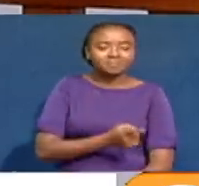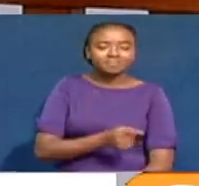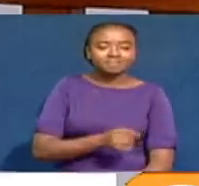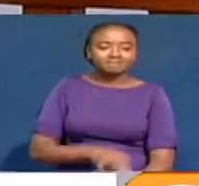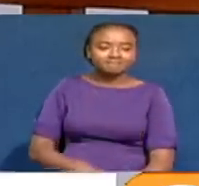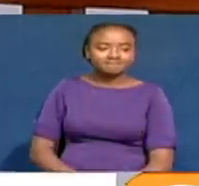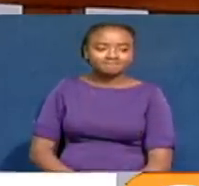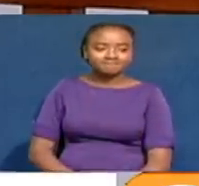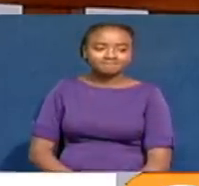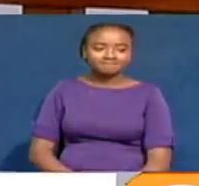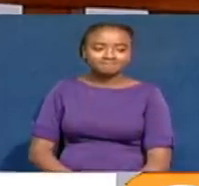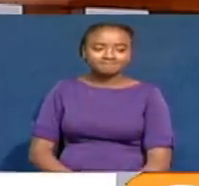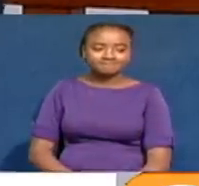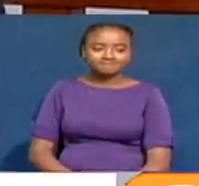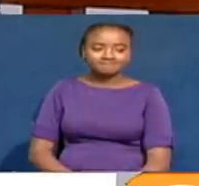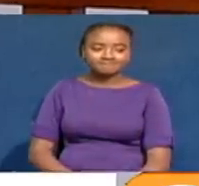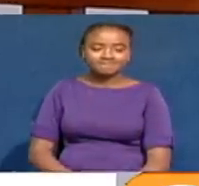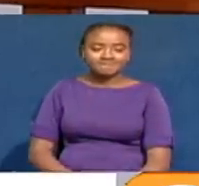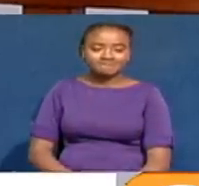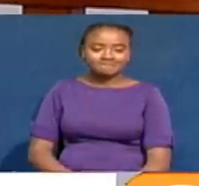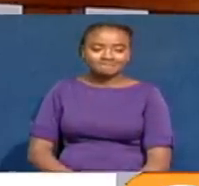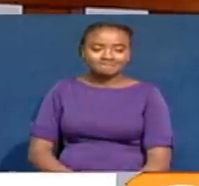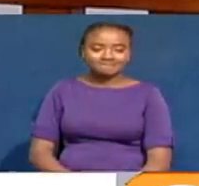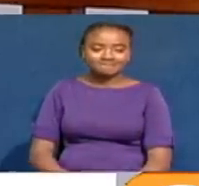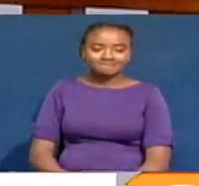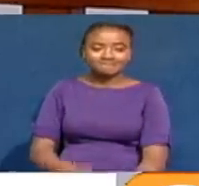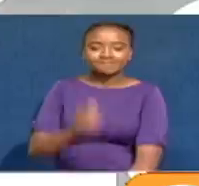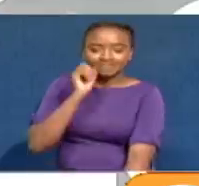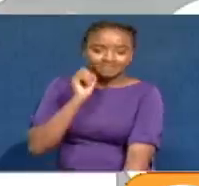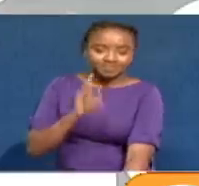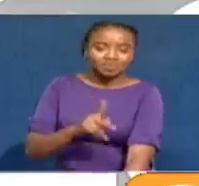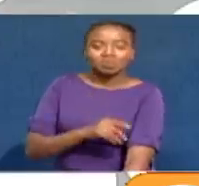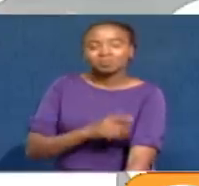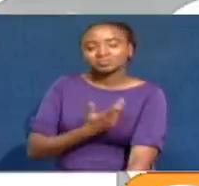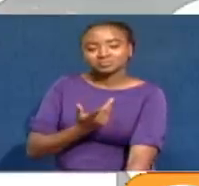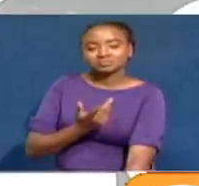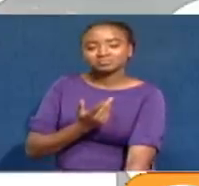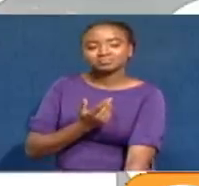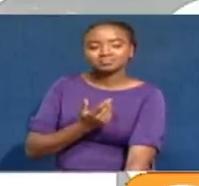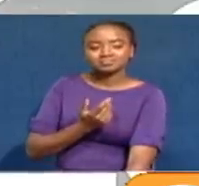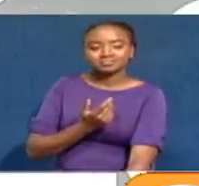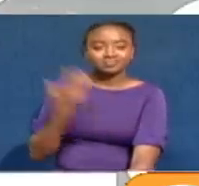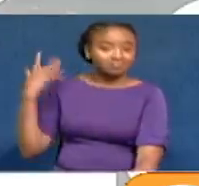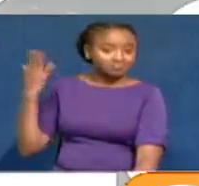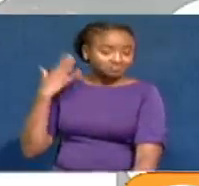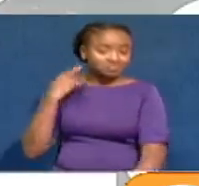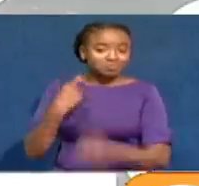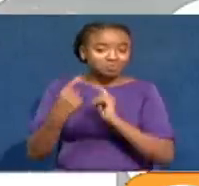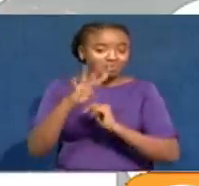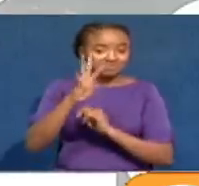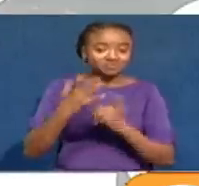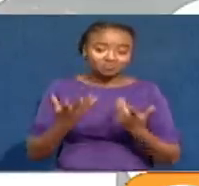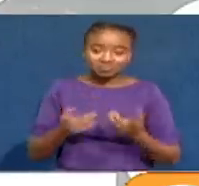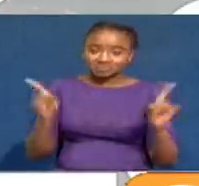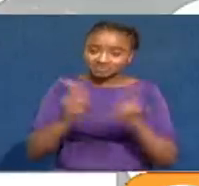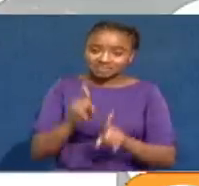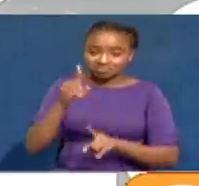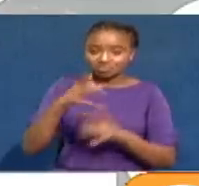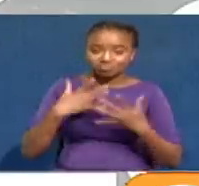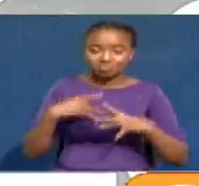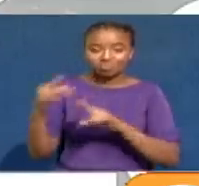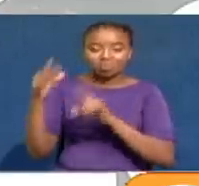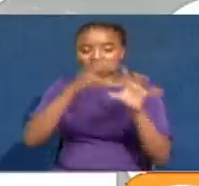adjectives, where would you go? Because nobody who doesn't have adjectives. Well, the shoe's on the other foot. 4 years ago, you know, your side was